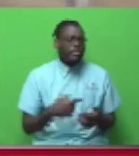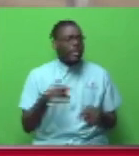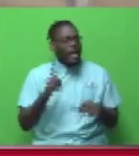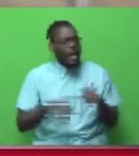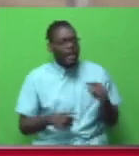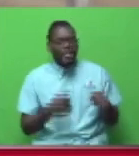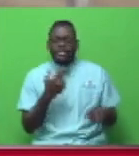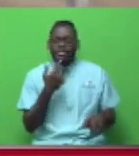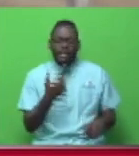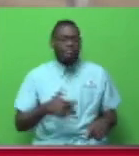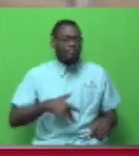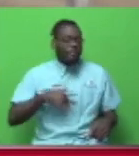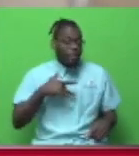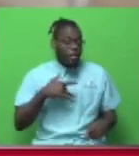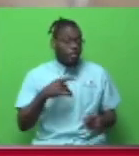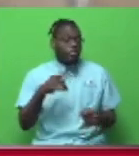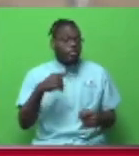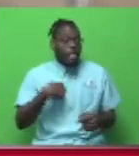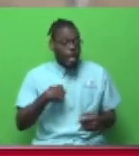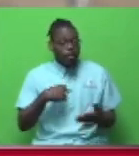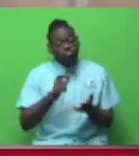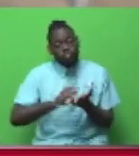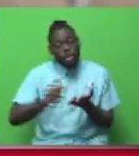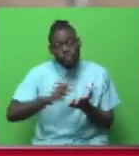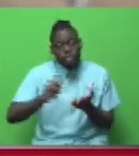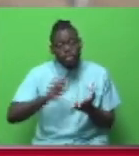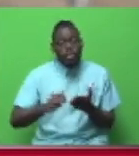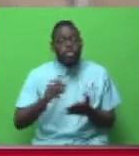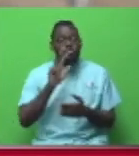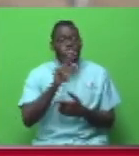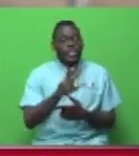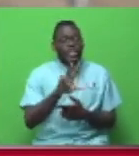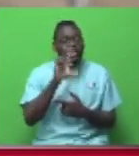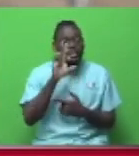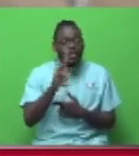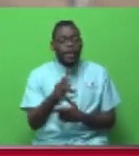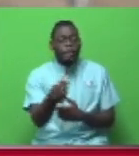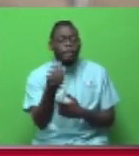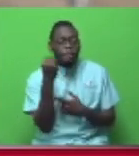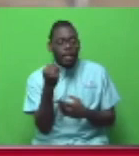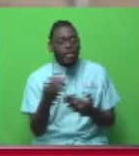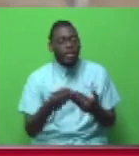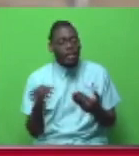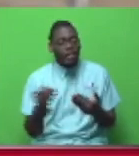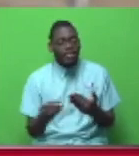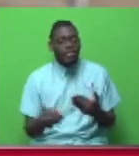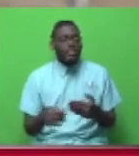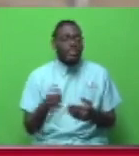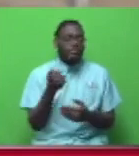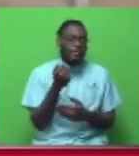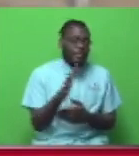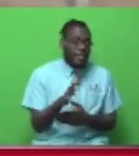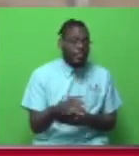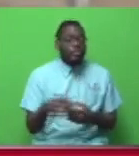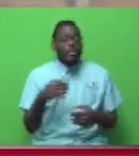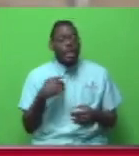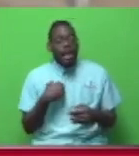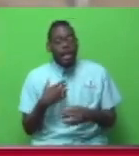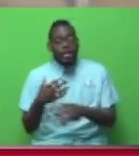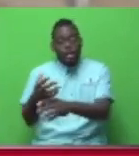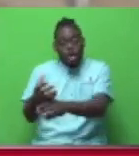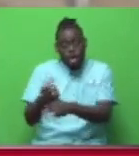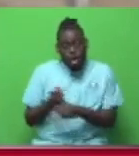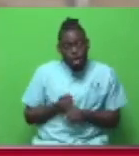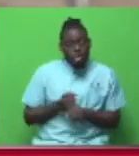wrote $137 million 2015 inherited UNC legal fees. But again, I